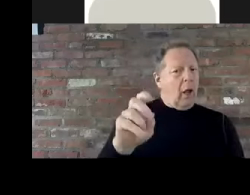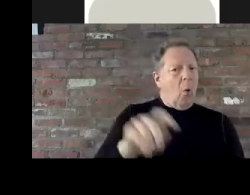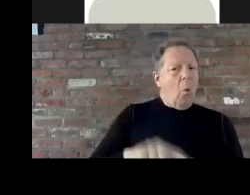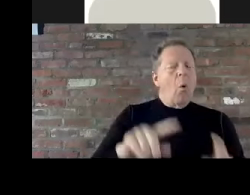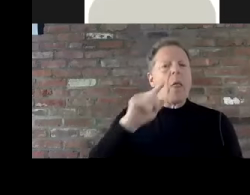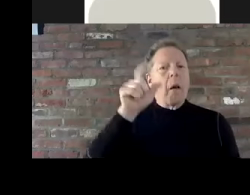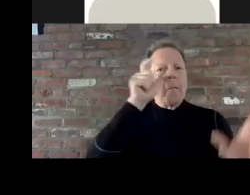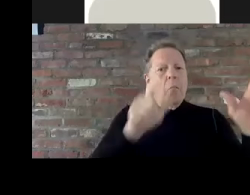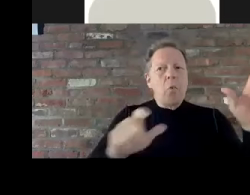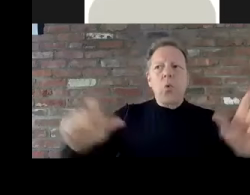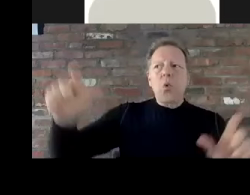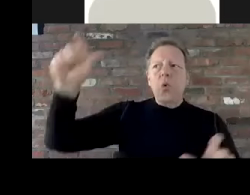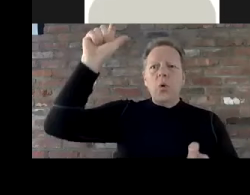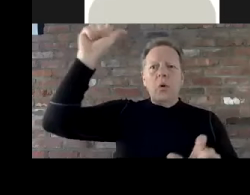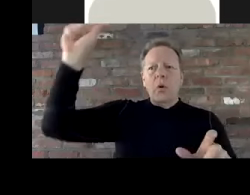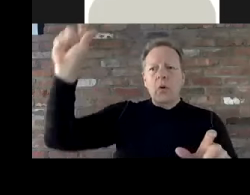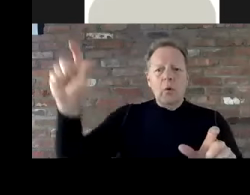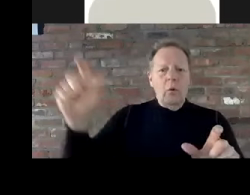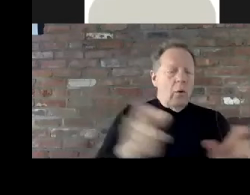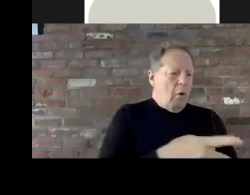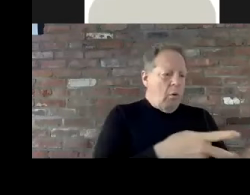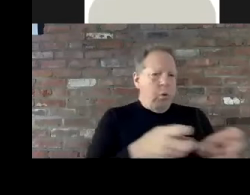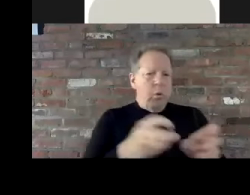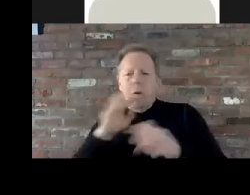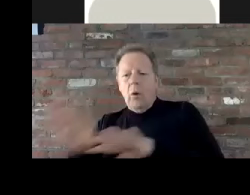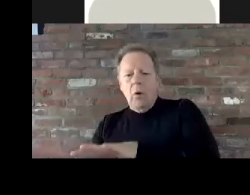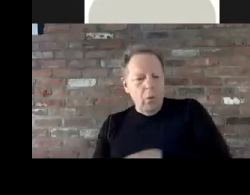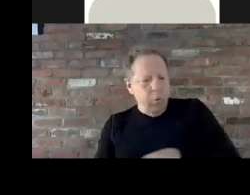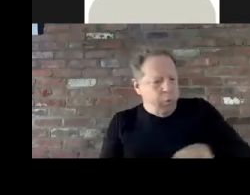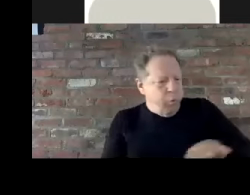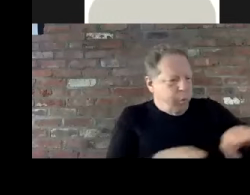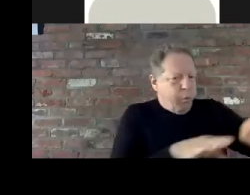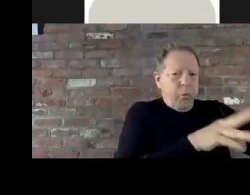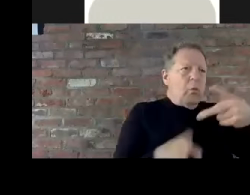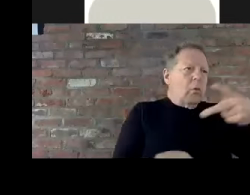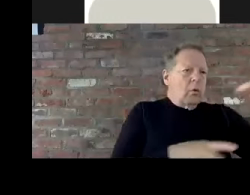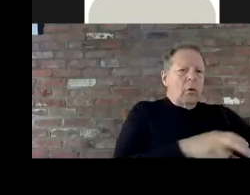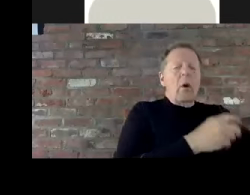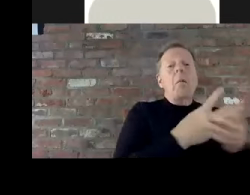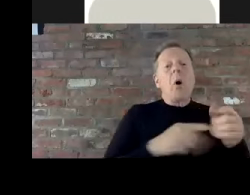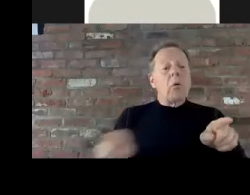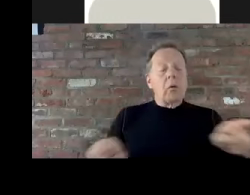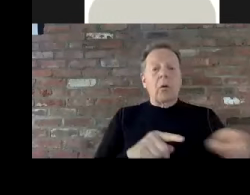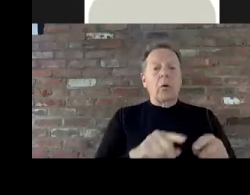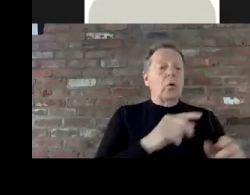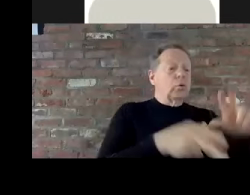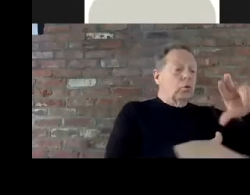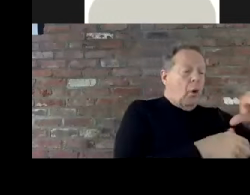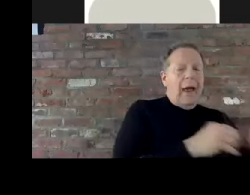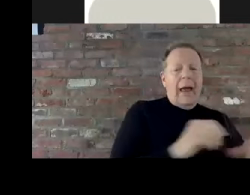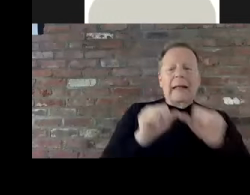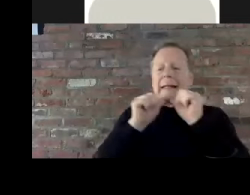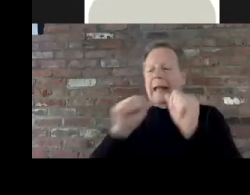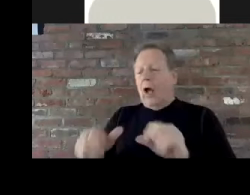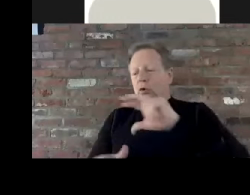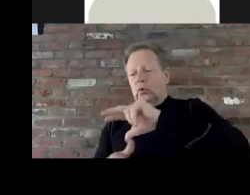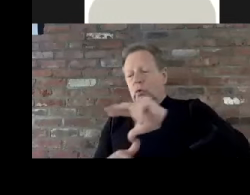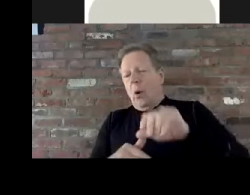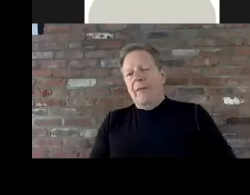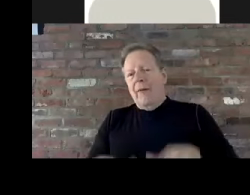pulls water high in certain areas. And over time, both storm-related flooding and non-storm-related flooding are